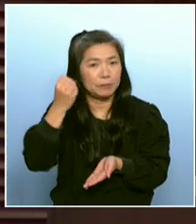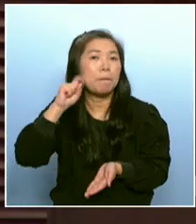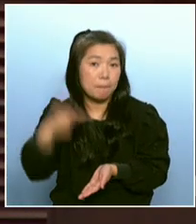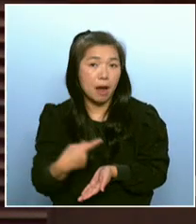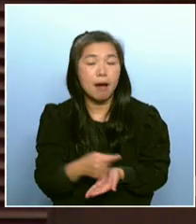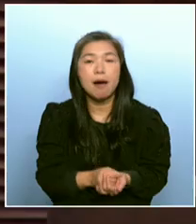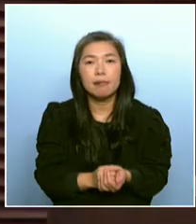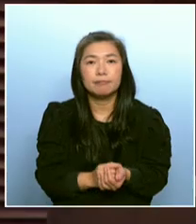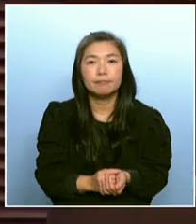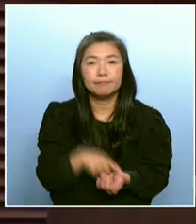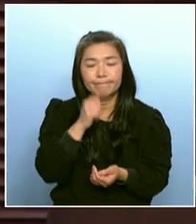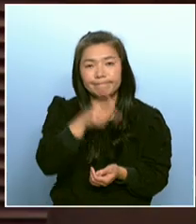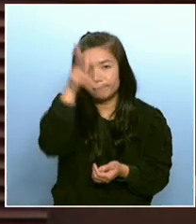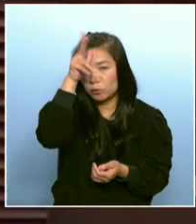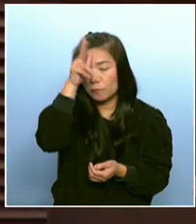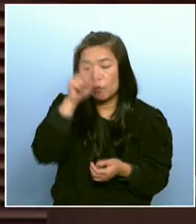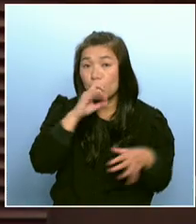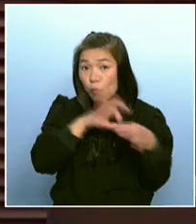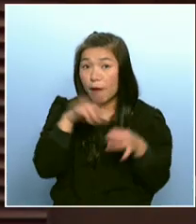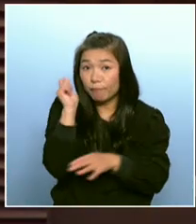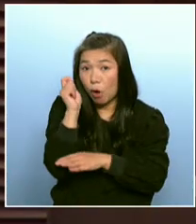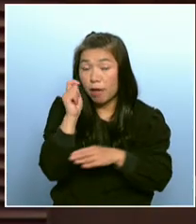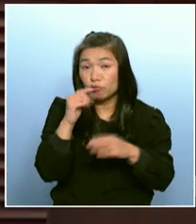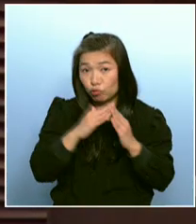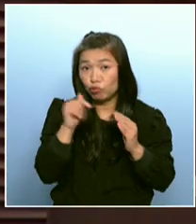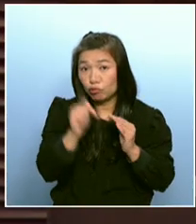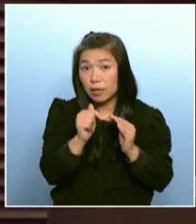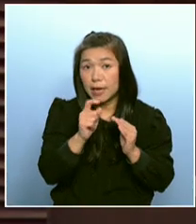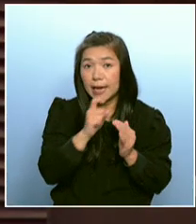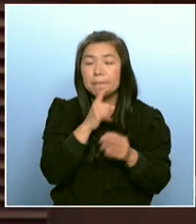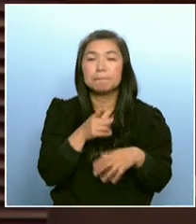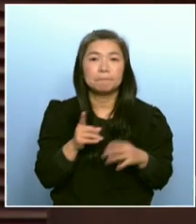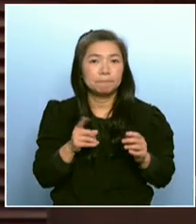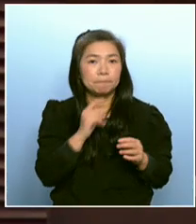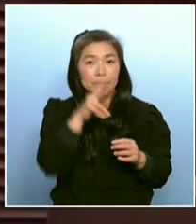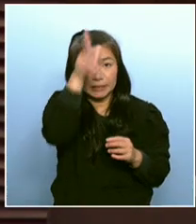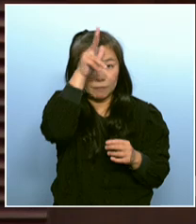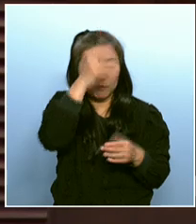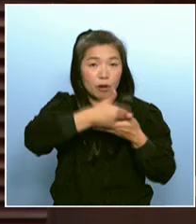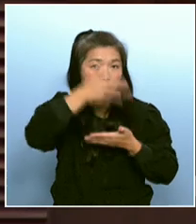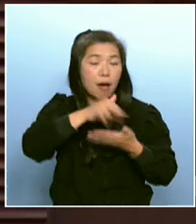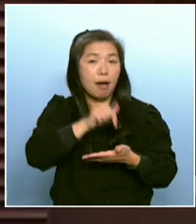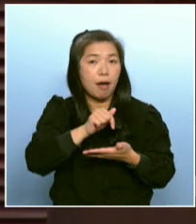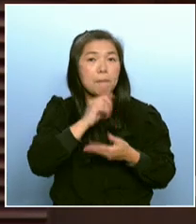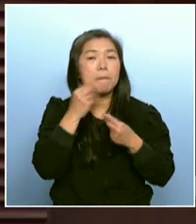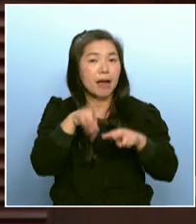NGOs will conduct fitting out works. In money of the day prices, the estimate is